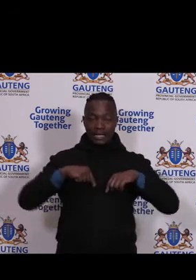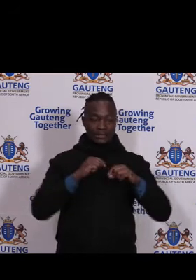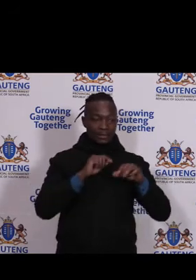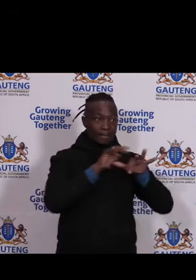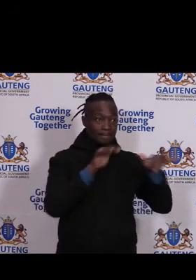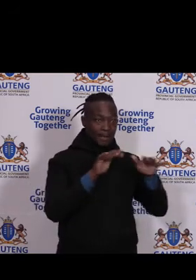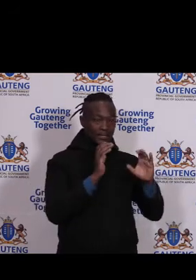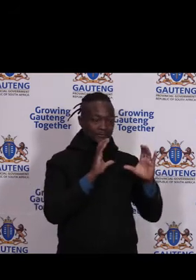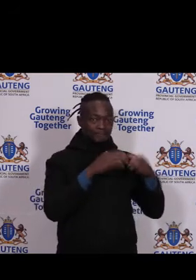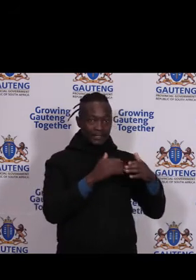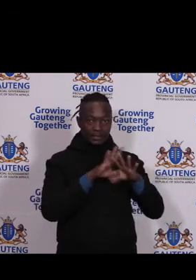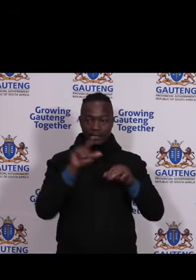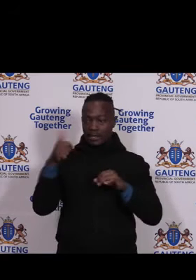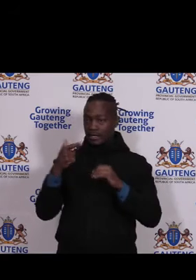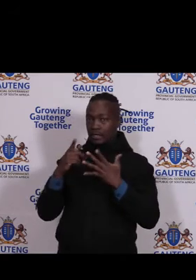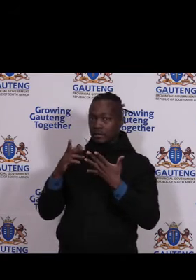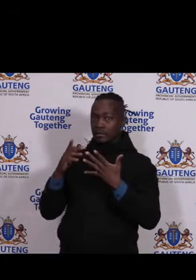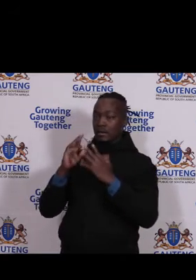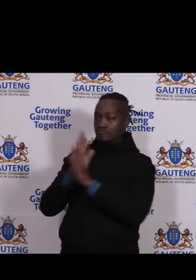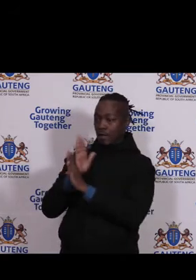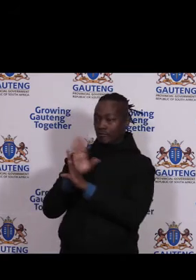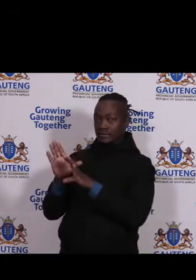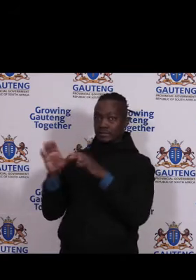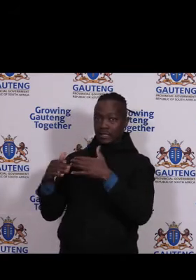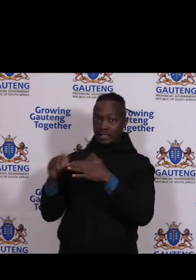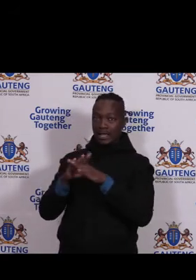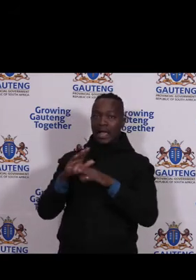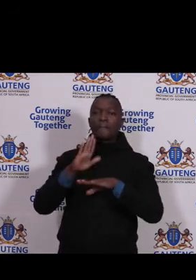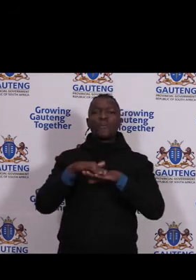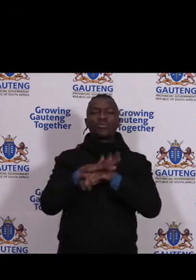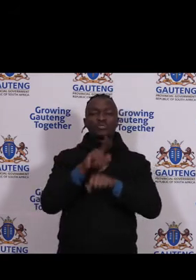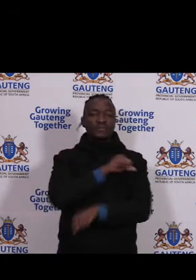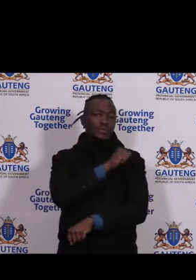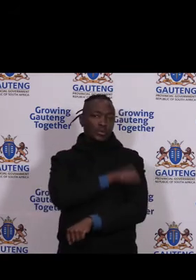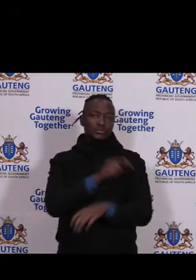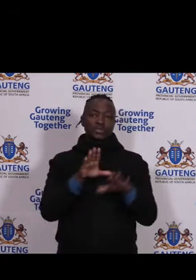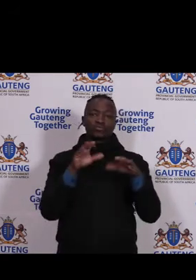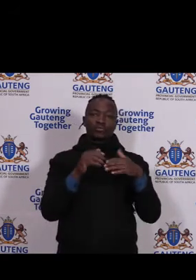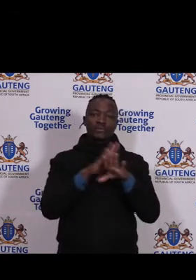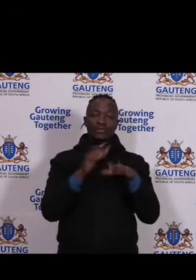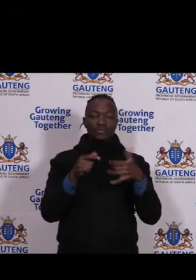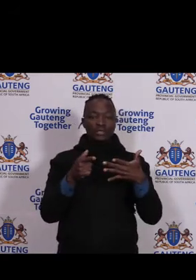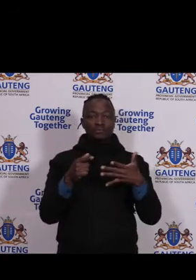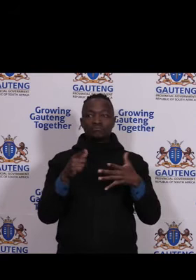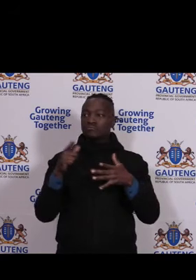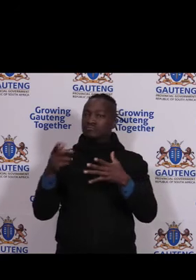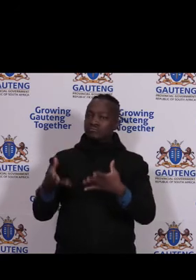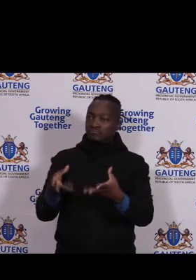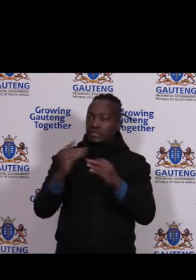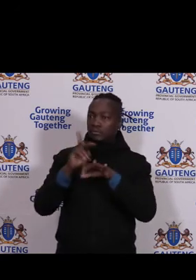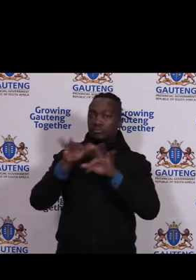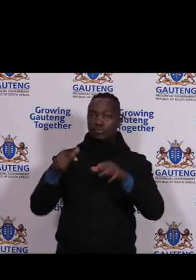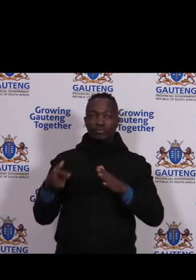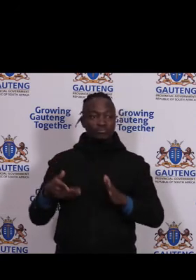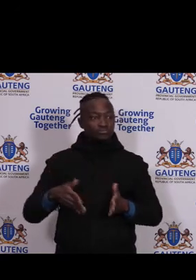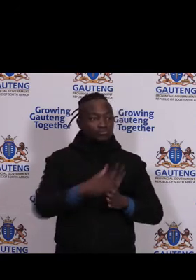Health, with a lot of the majority of the hospital groups, where we're able to direct and also get us to